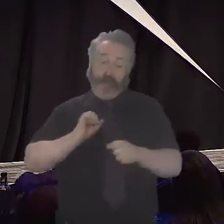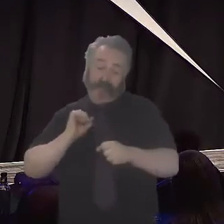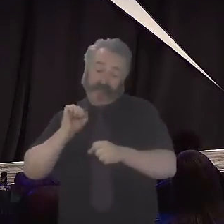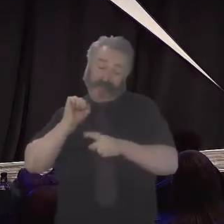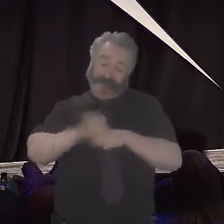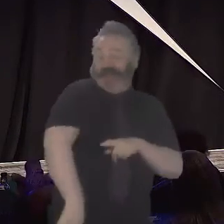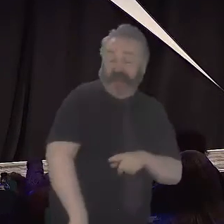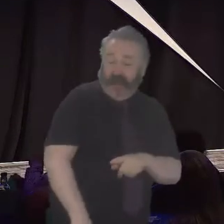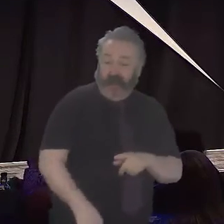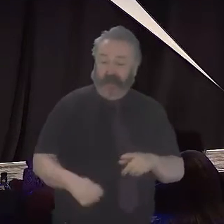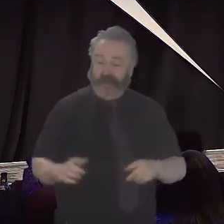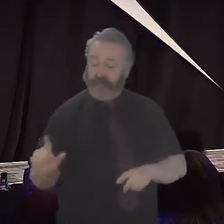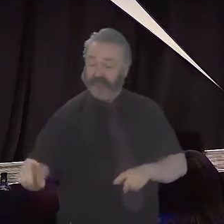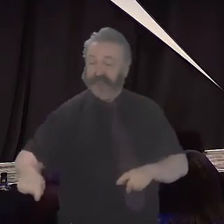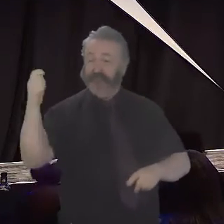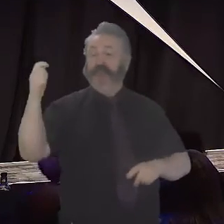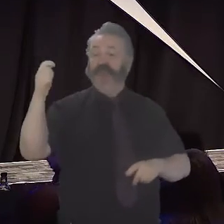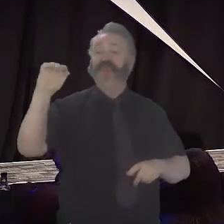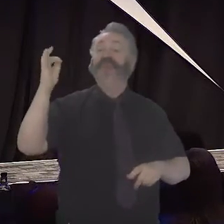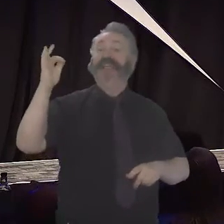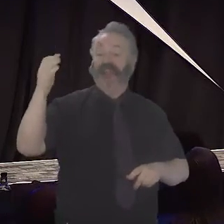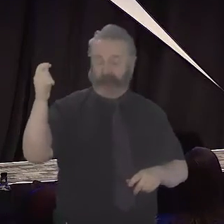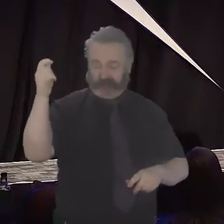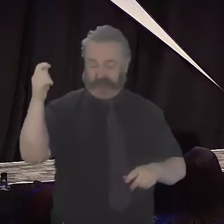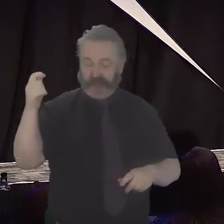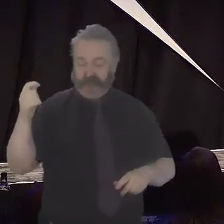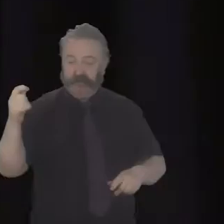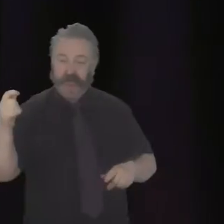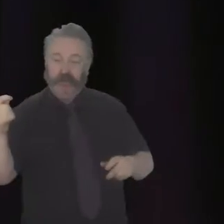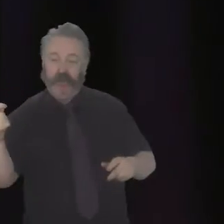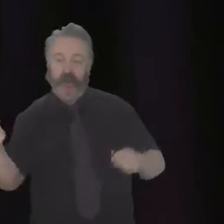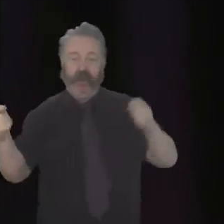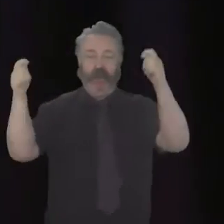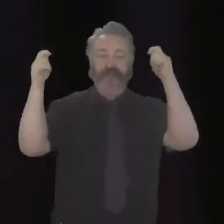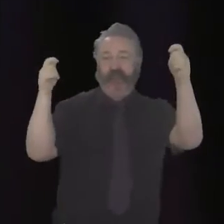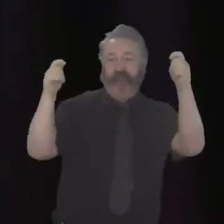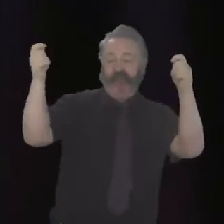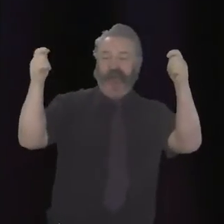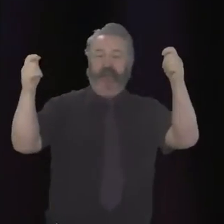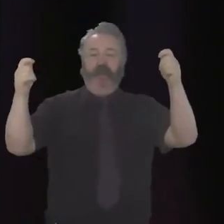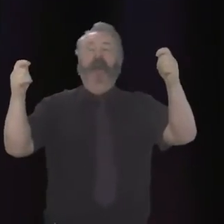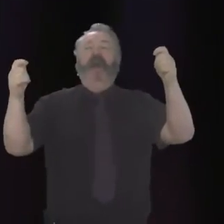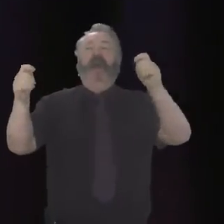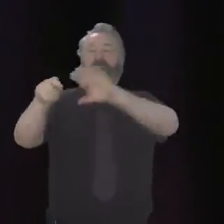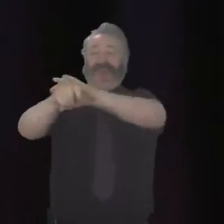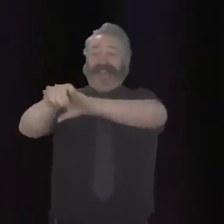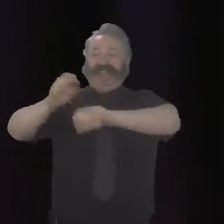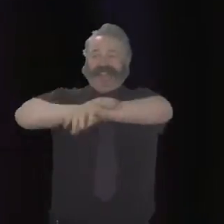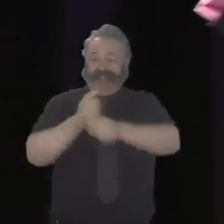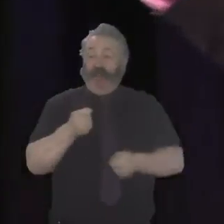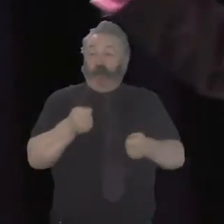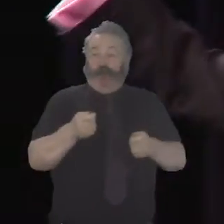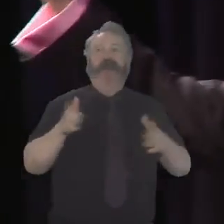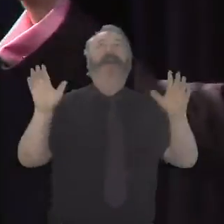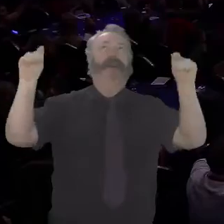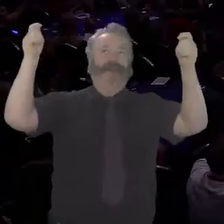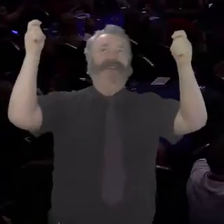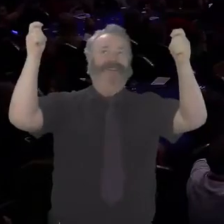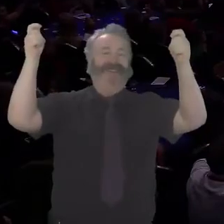overcome it you've found the solution can you hold up the green card for me I now feel like Ainsley Harriot already steady cook